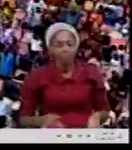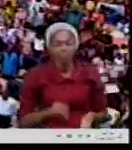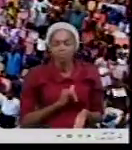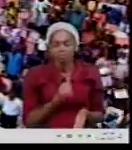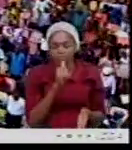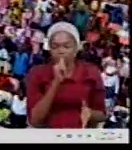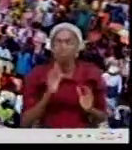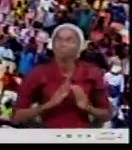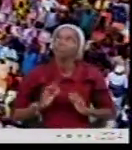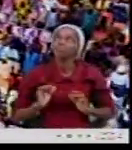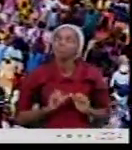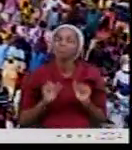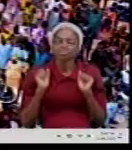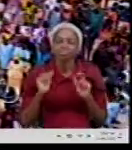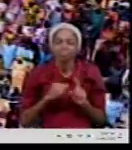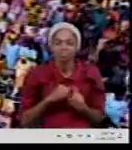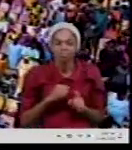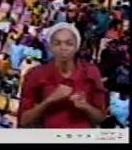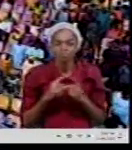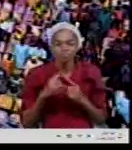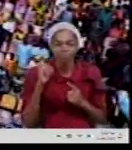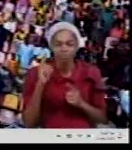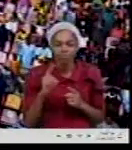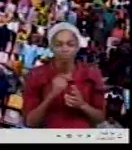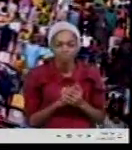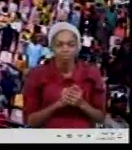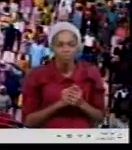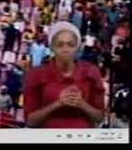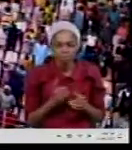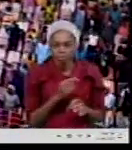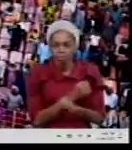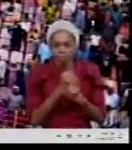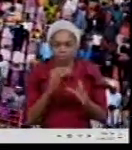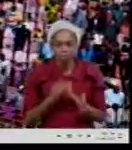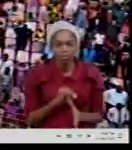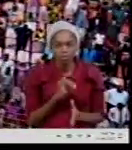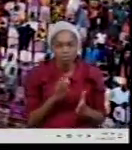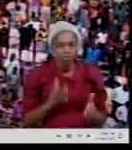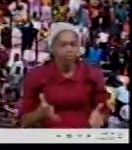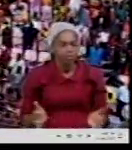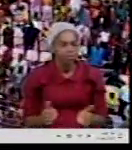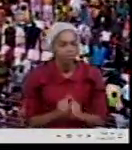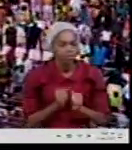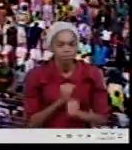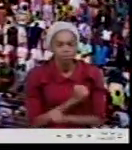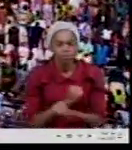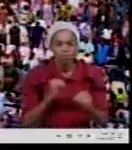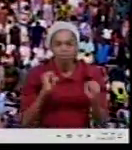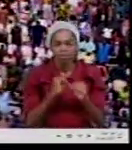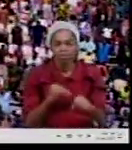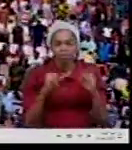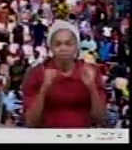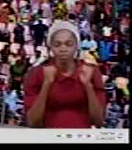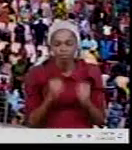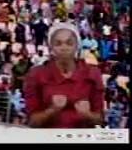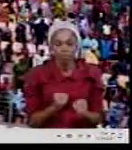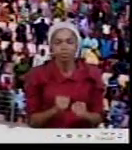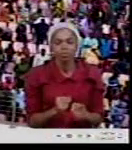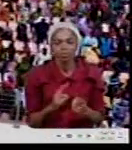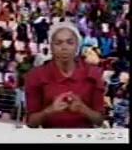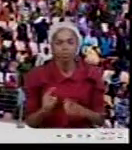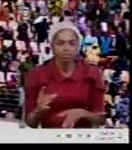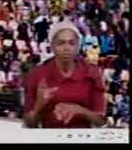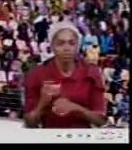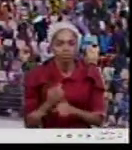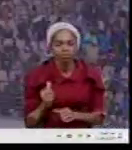power to save every willing soul. All who are here physically, all who are connected with us